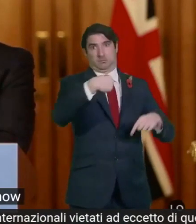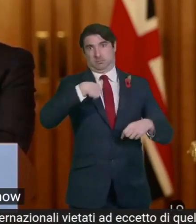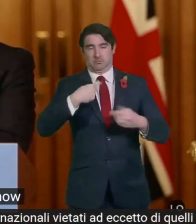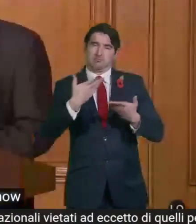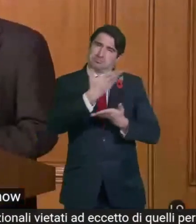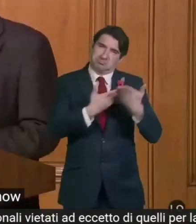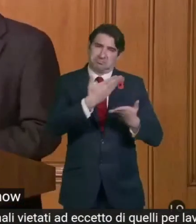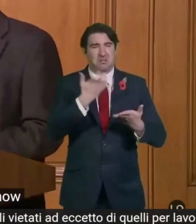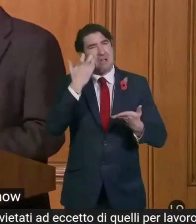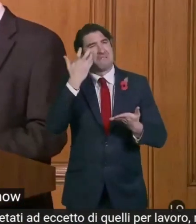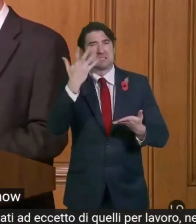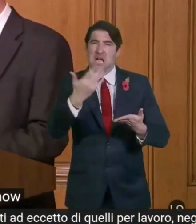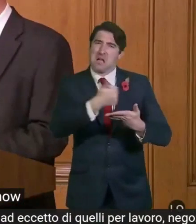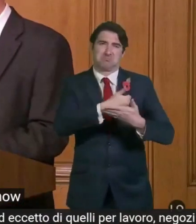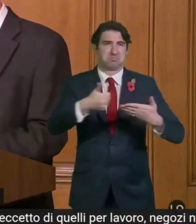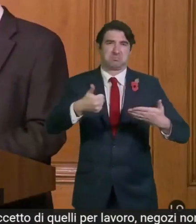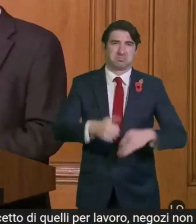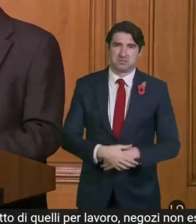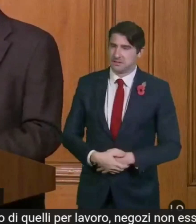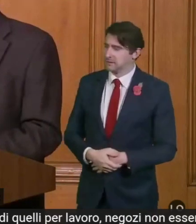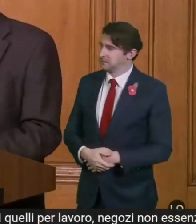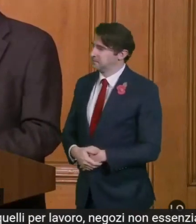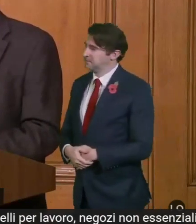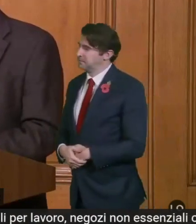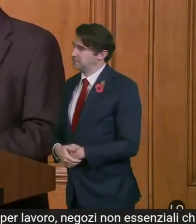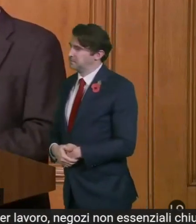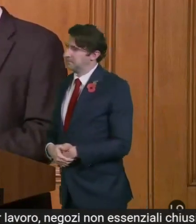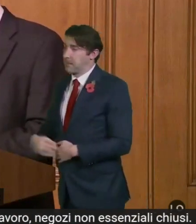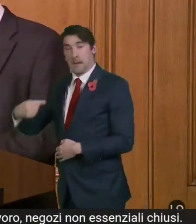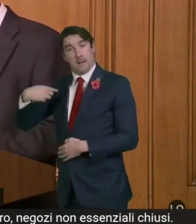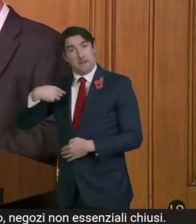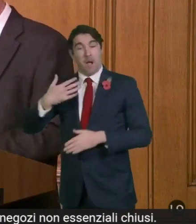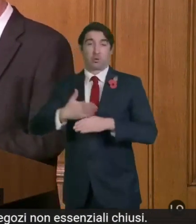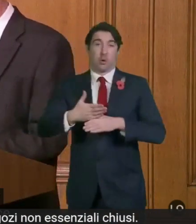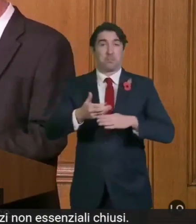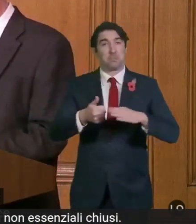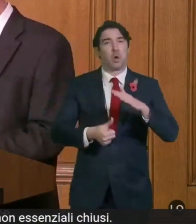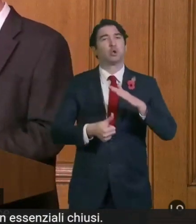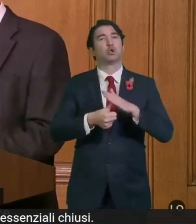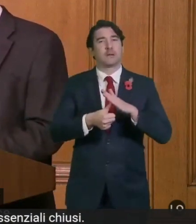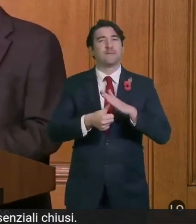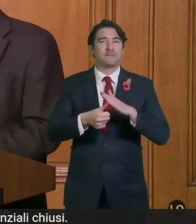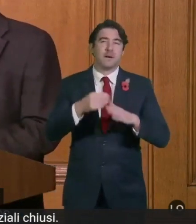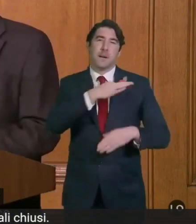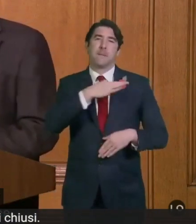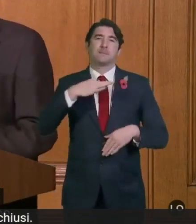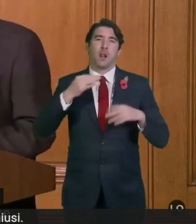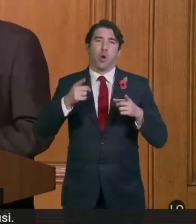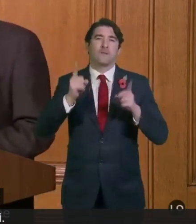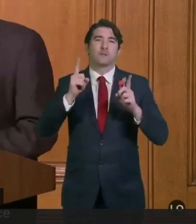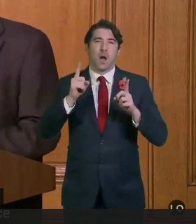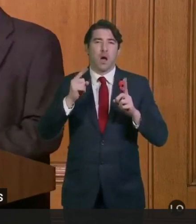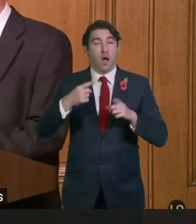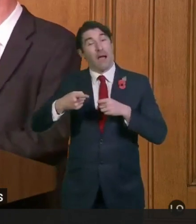the 4 CMOs talk together very regularly to try and make sure that the science and the thinking is as aligned as possible. In terms of the shielding, which